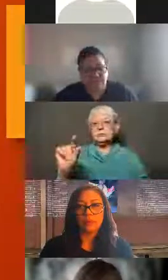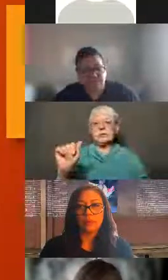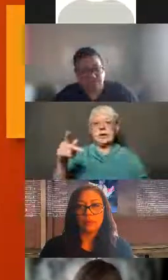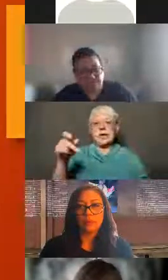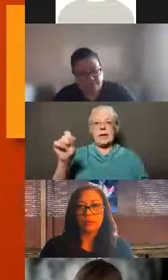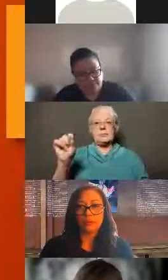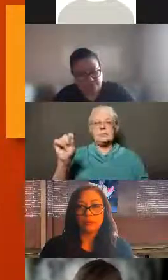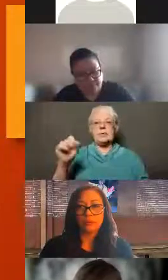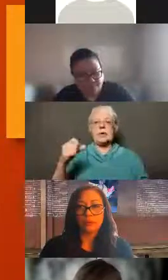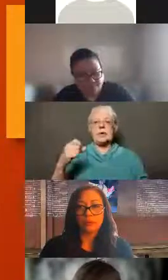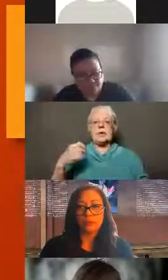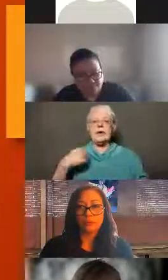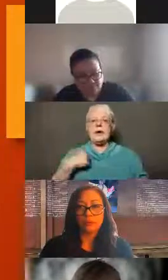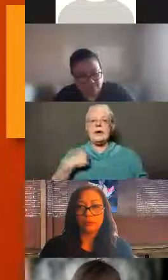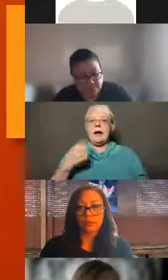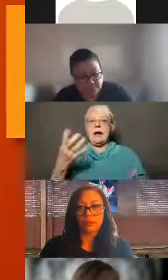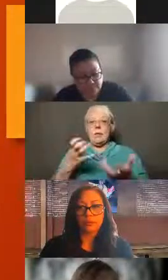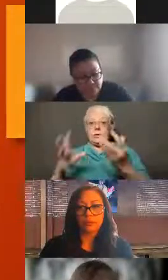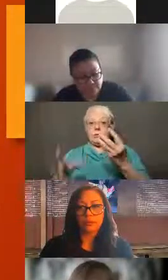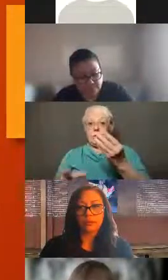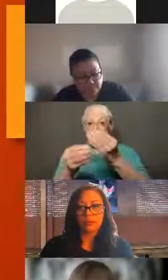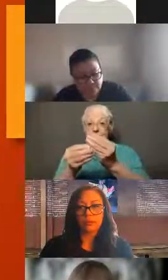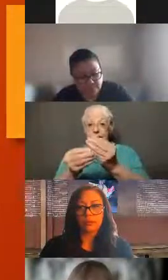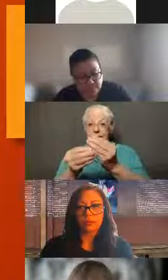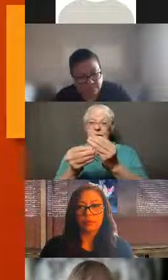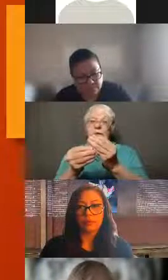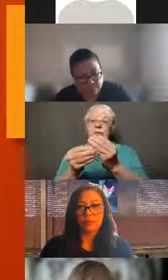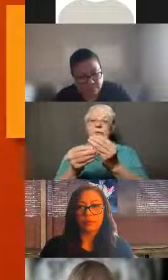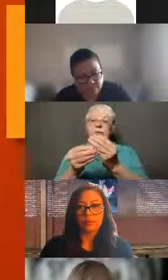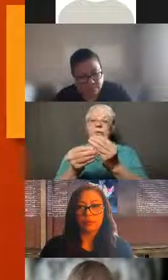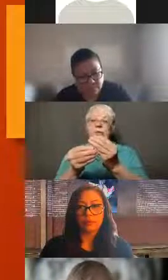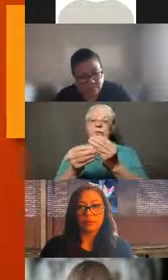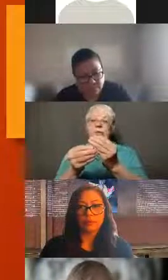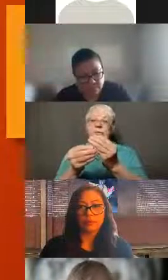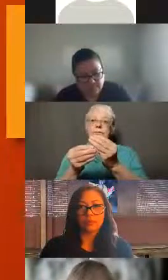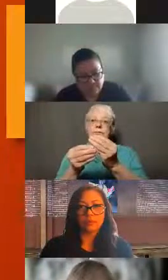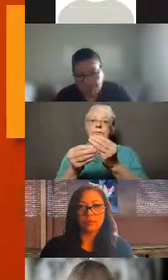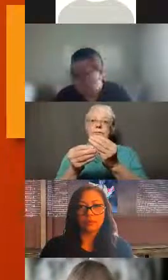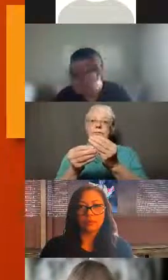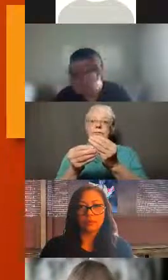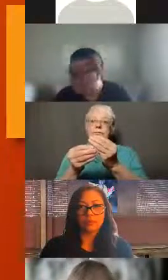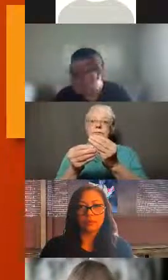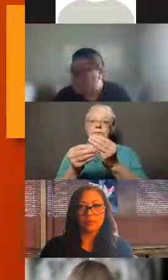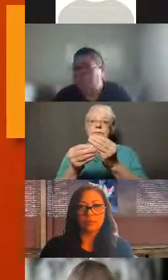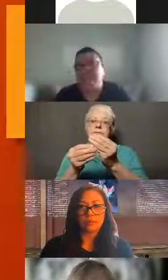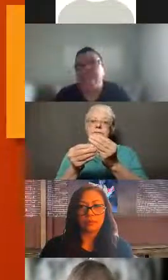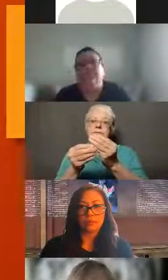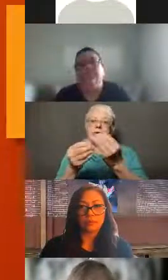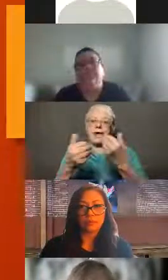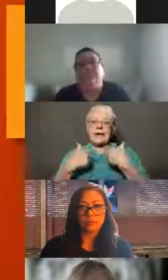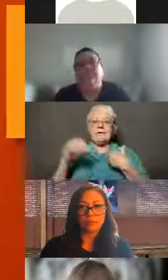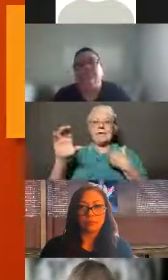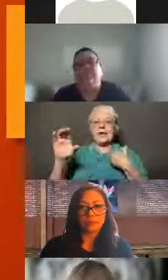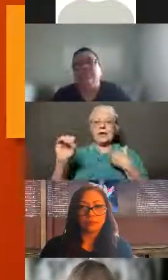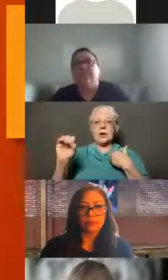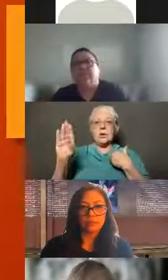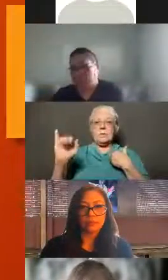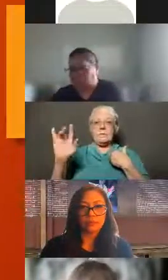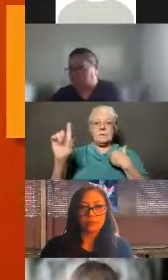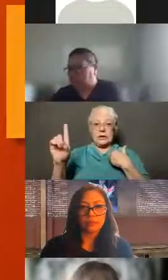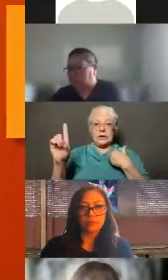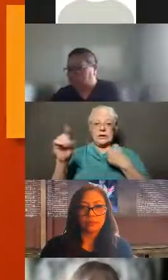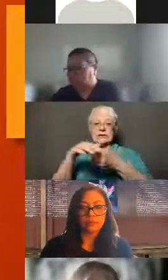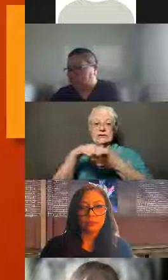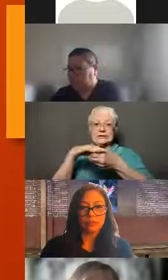I just wanted to add that I have a COVID site, and